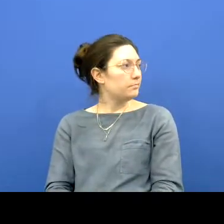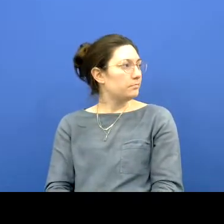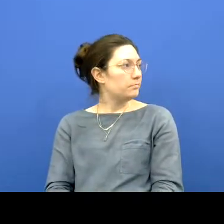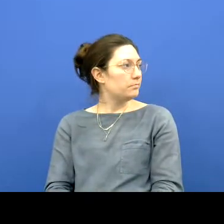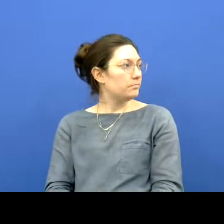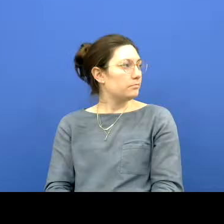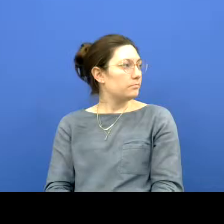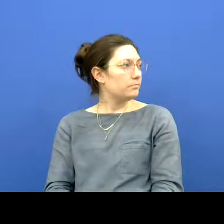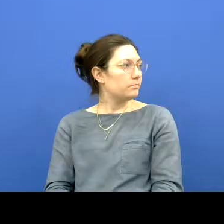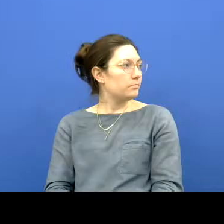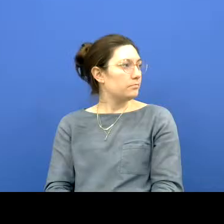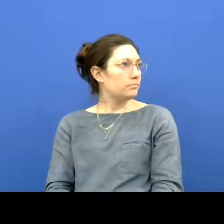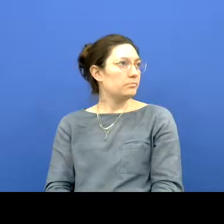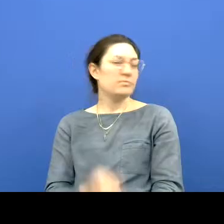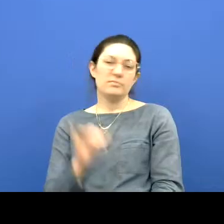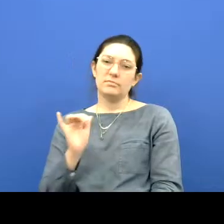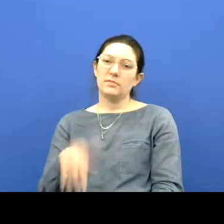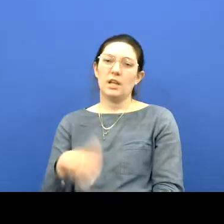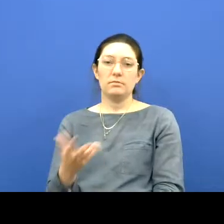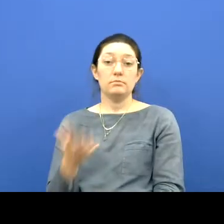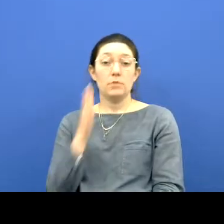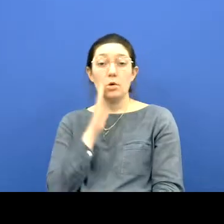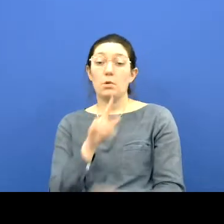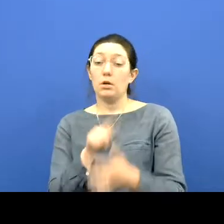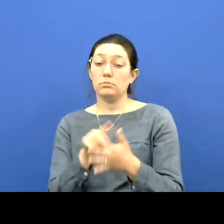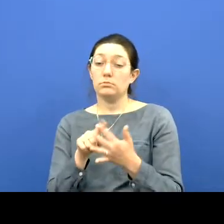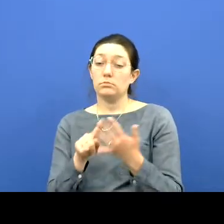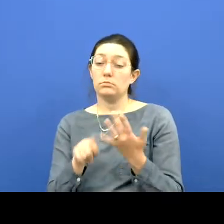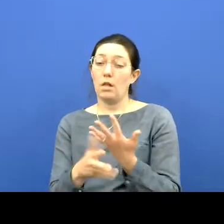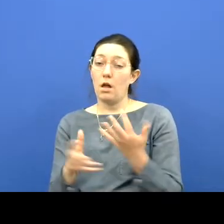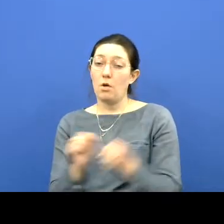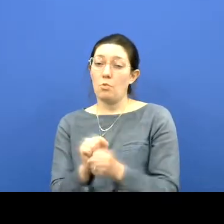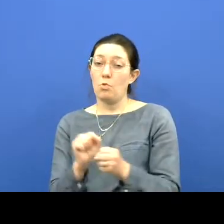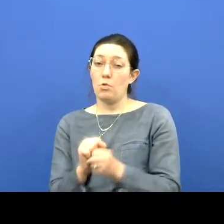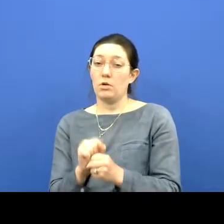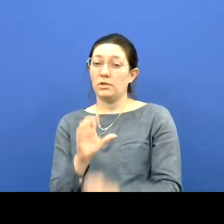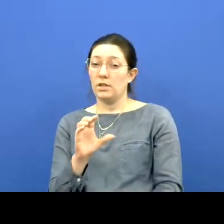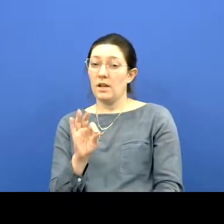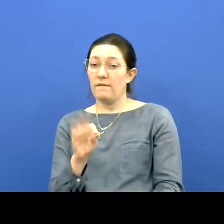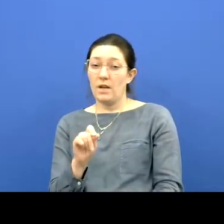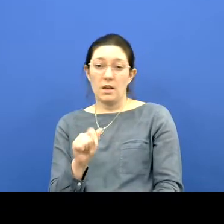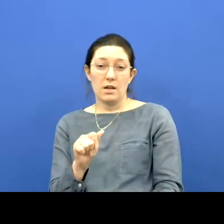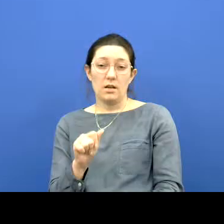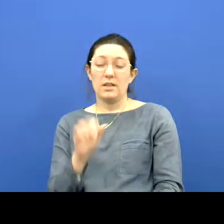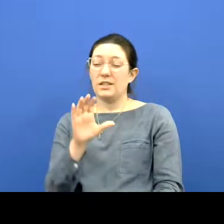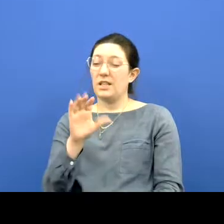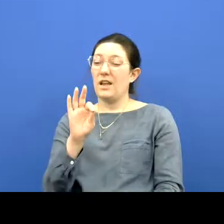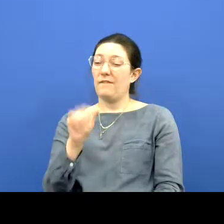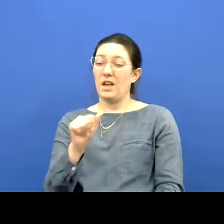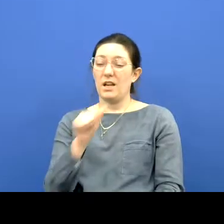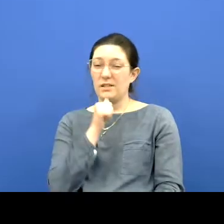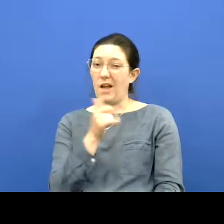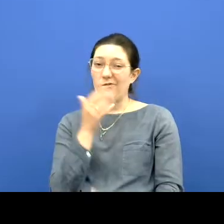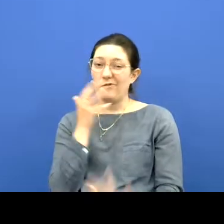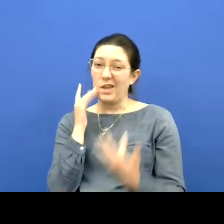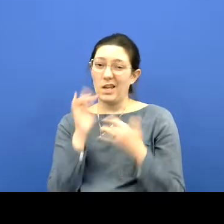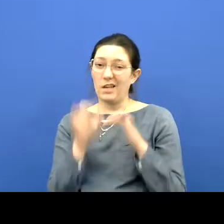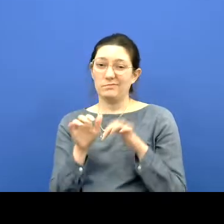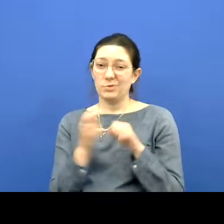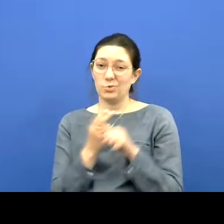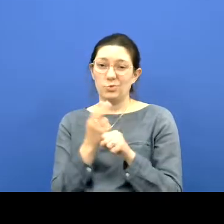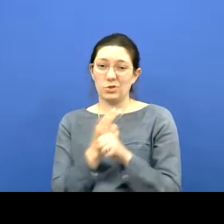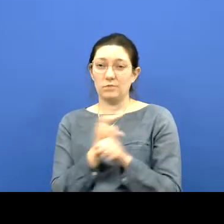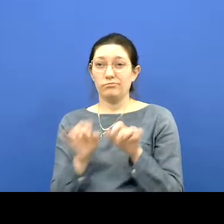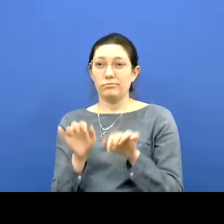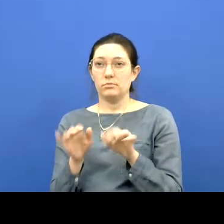looking at. Going to be a lot of work. The CFA is not a user-friendly interface. I don't